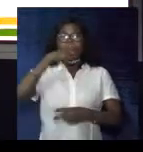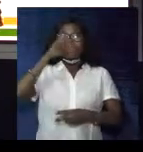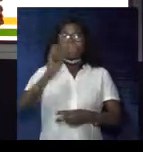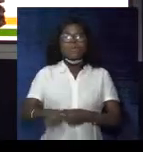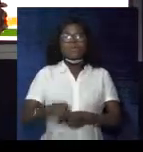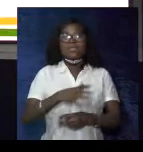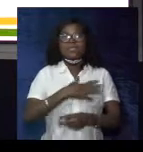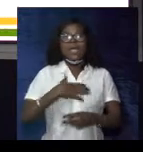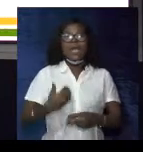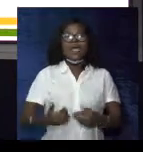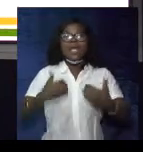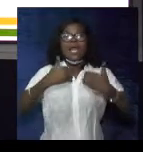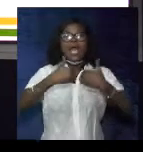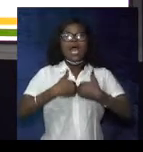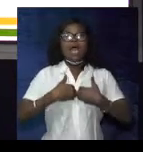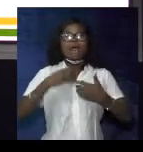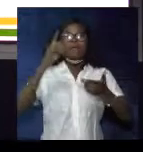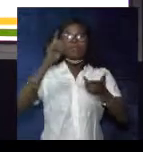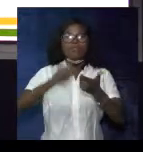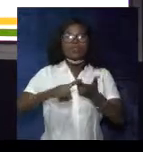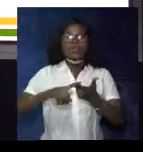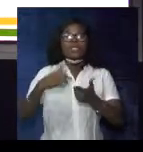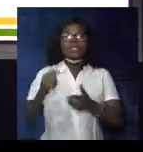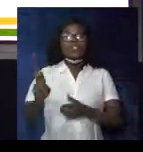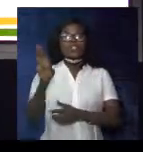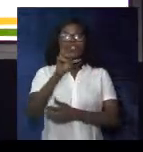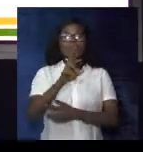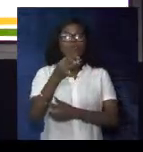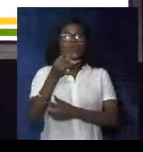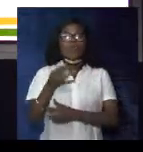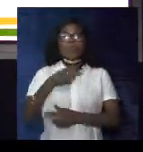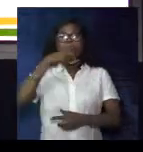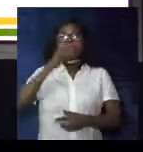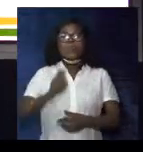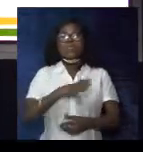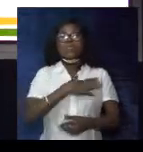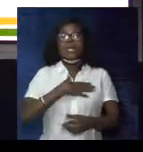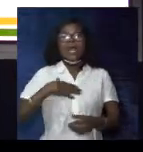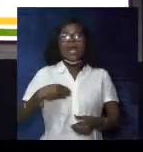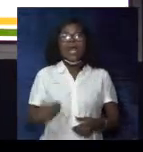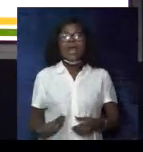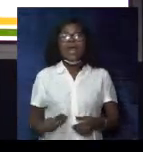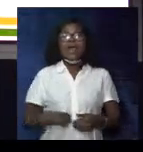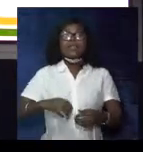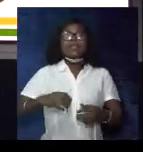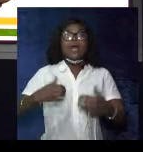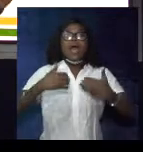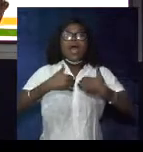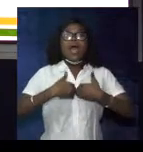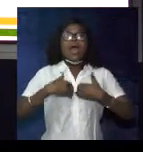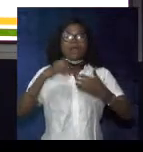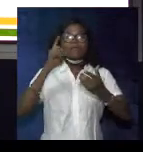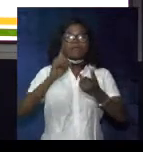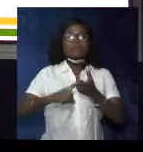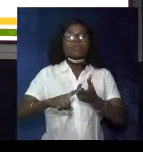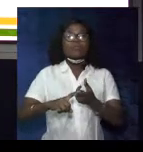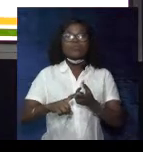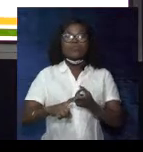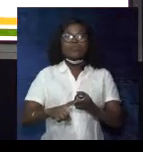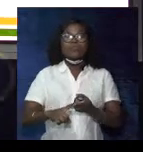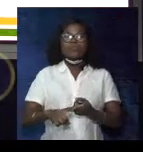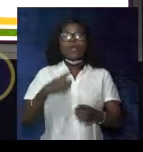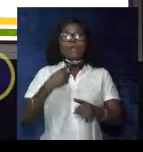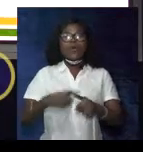must and have to. I repeat, the use of must, M-U-S-T,